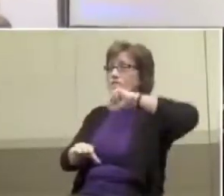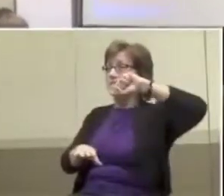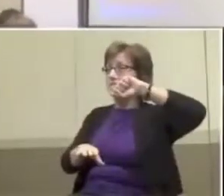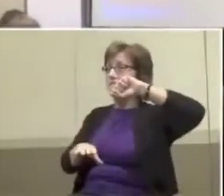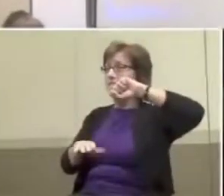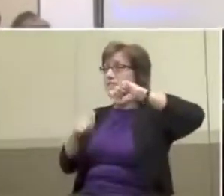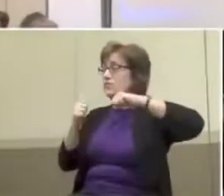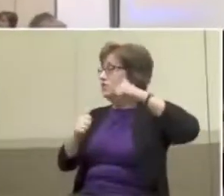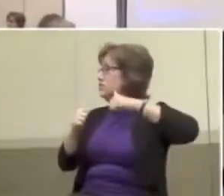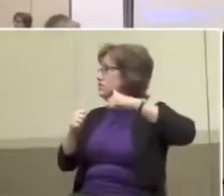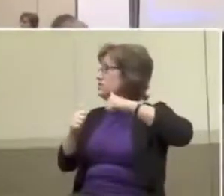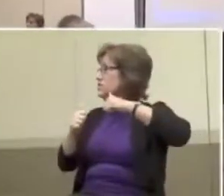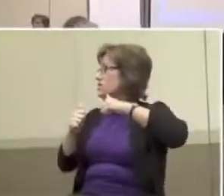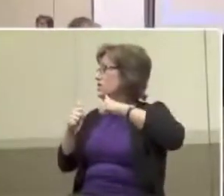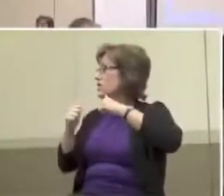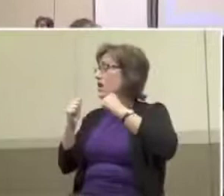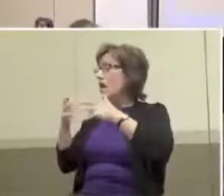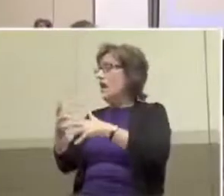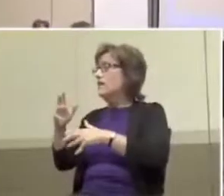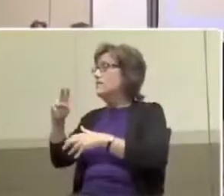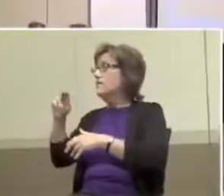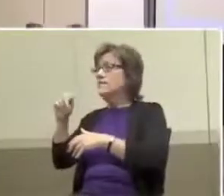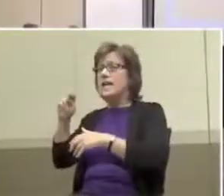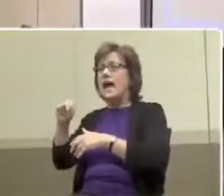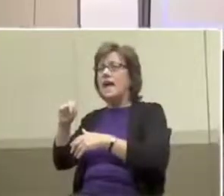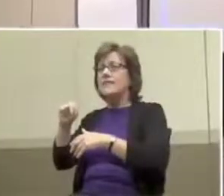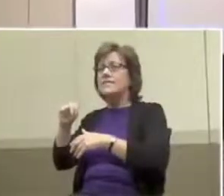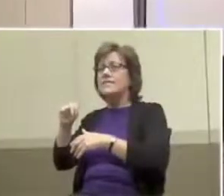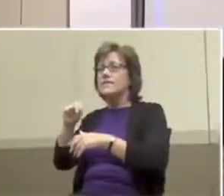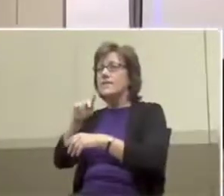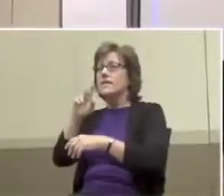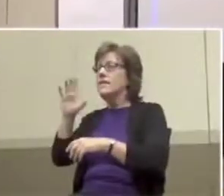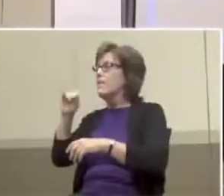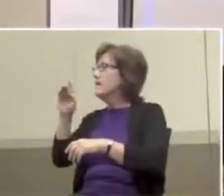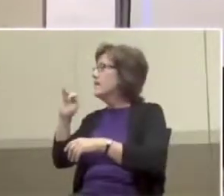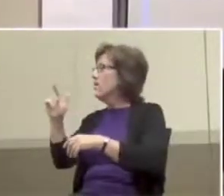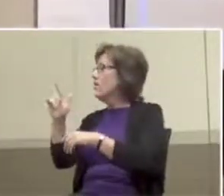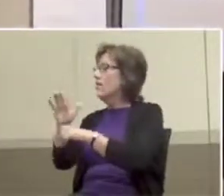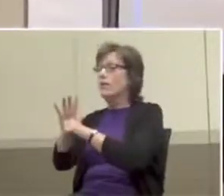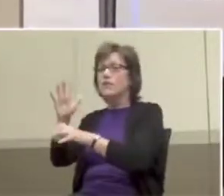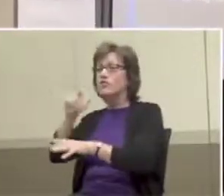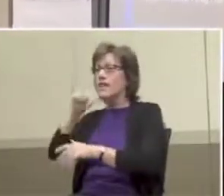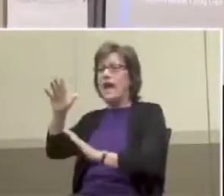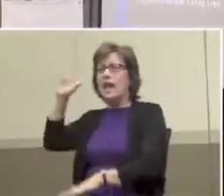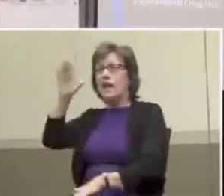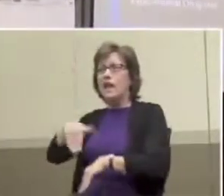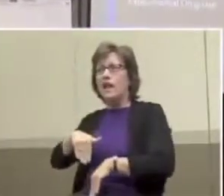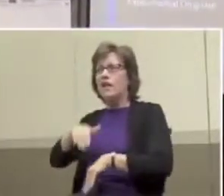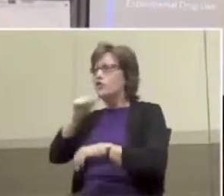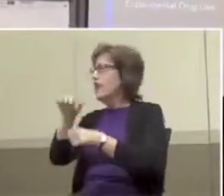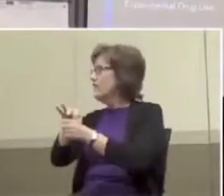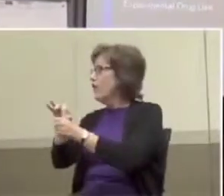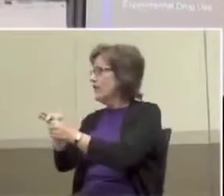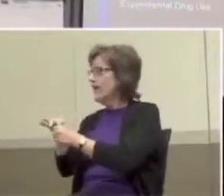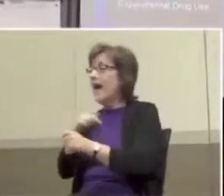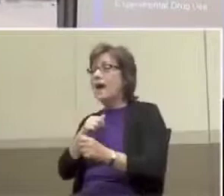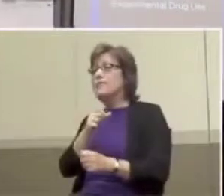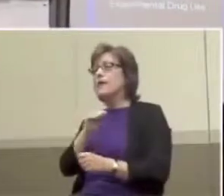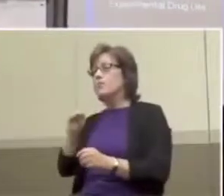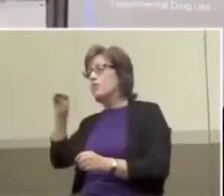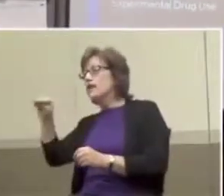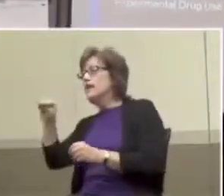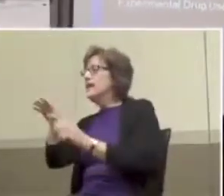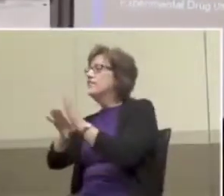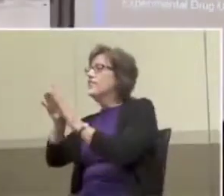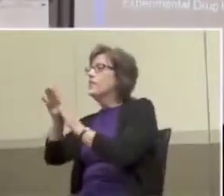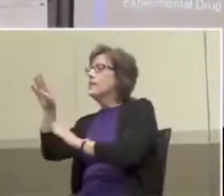Okay, we have a lot of non-committal folks here. I'm going to put it in developmentally normal because I said